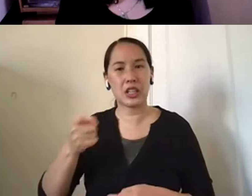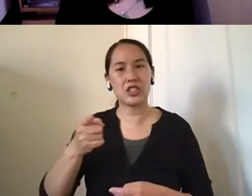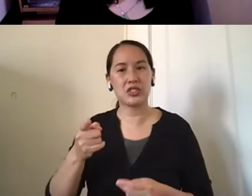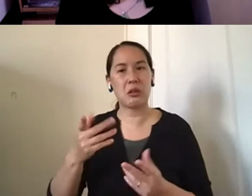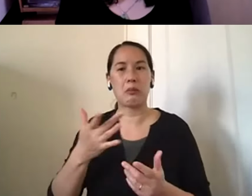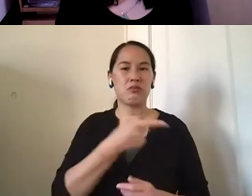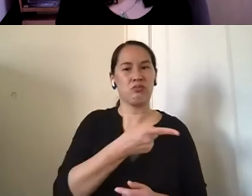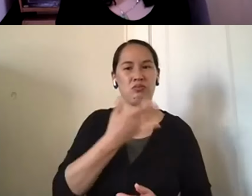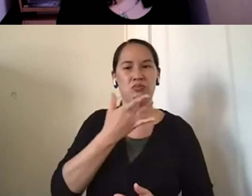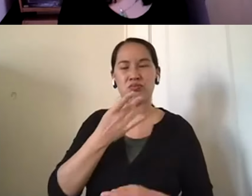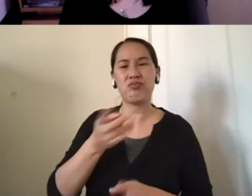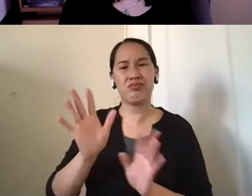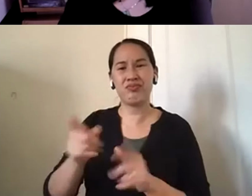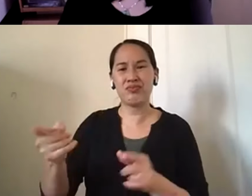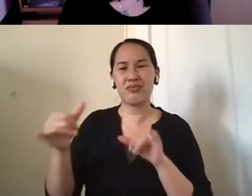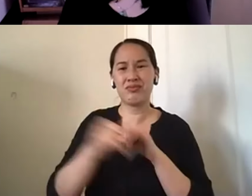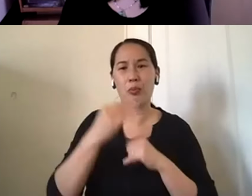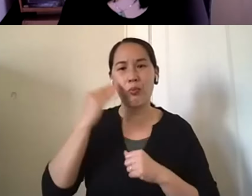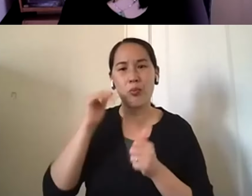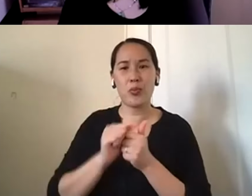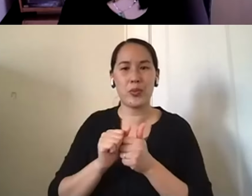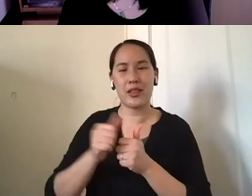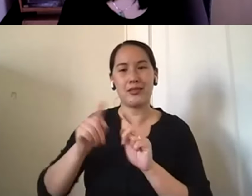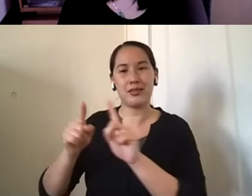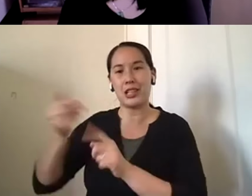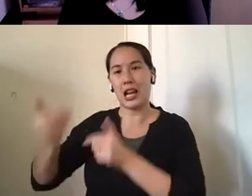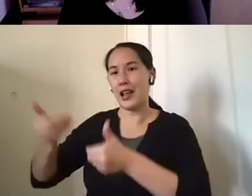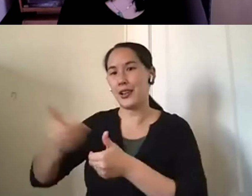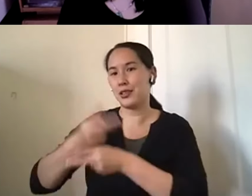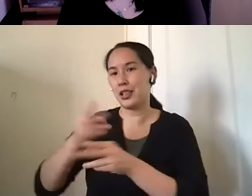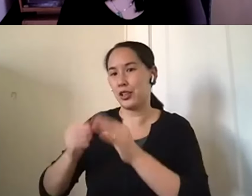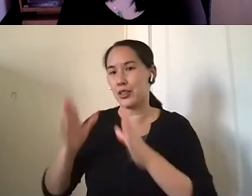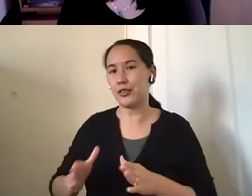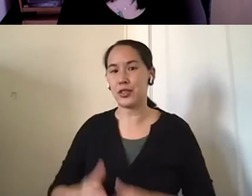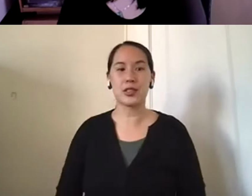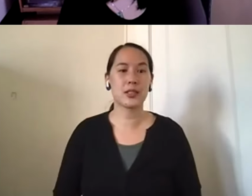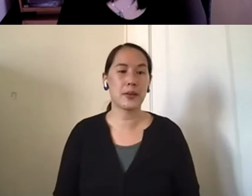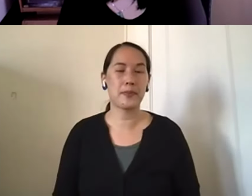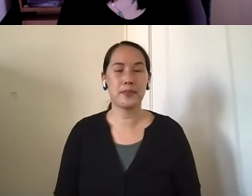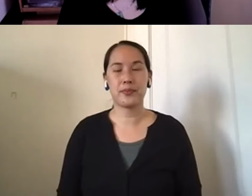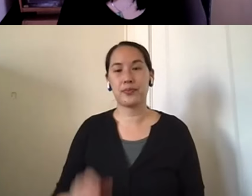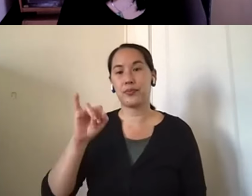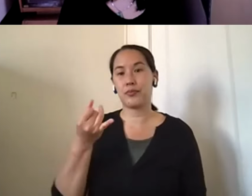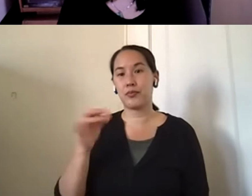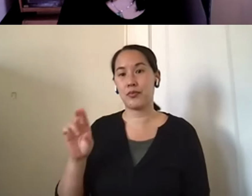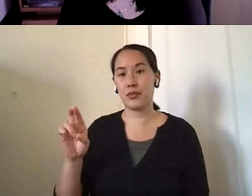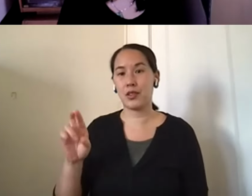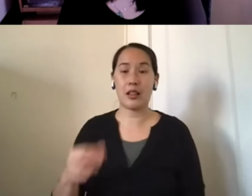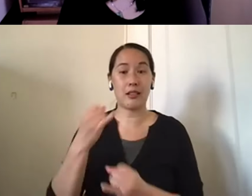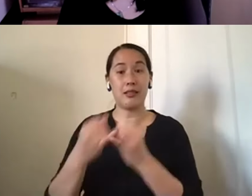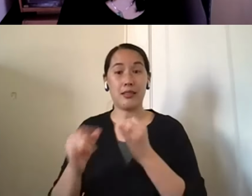hired caregivers. Mm-hmm. Great, thanks. One other final question. I'm not